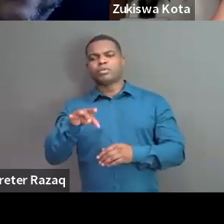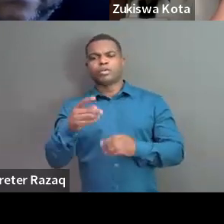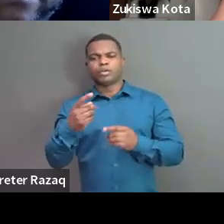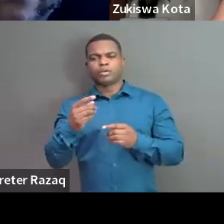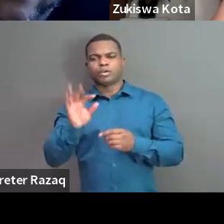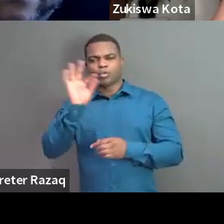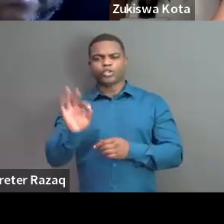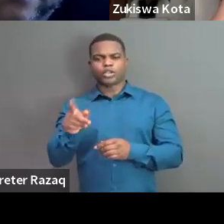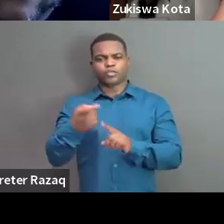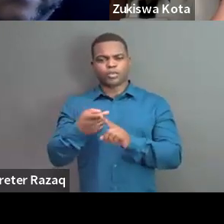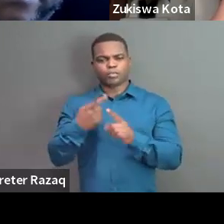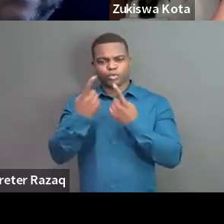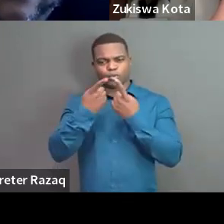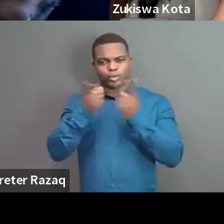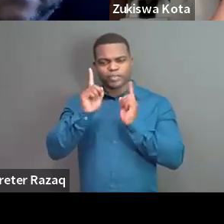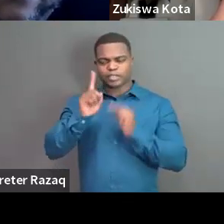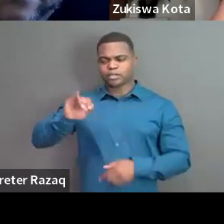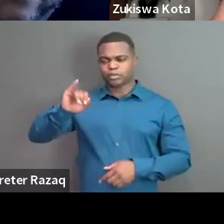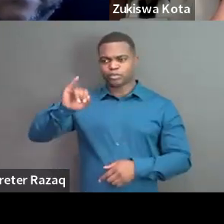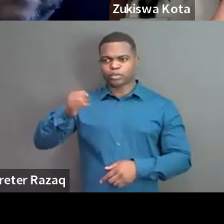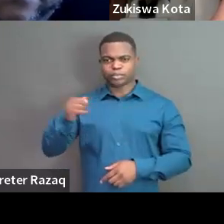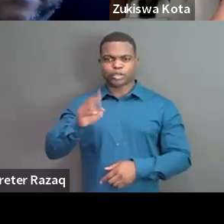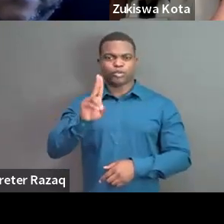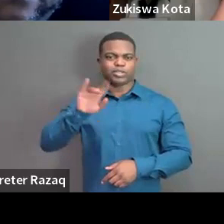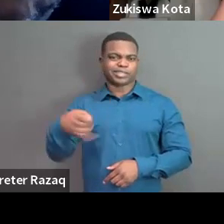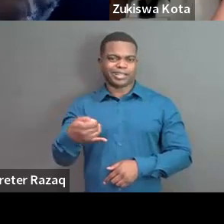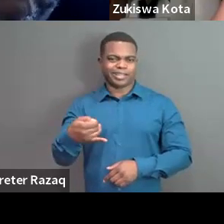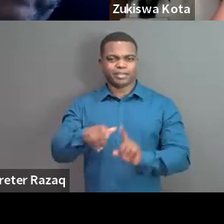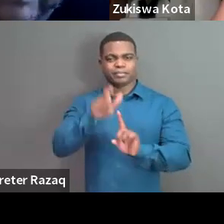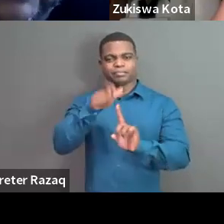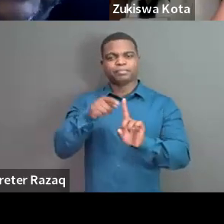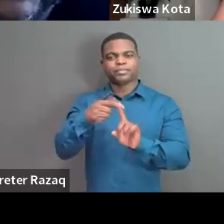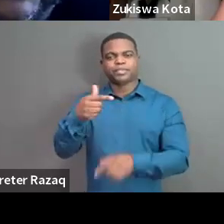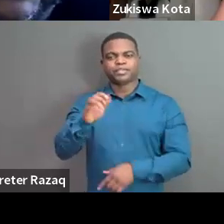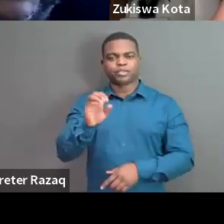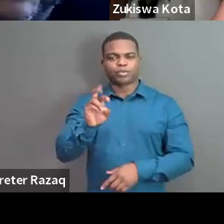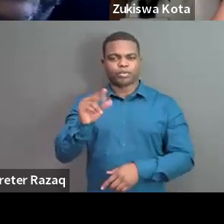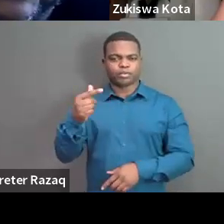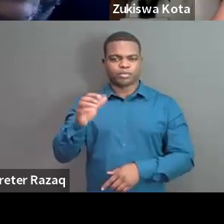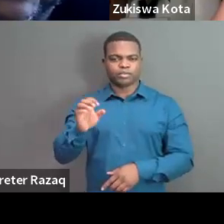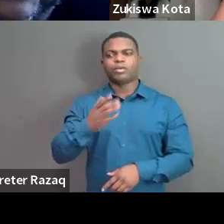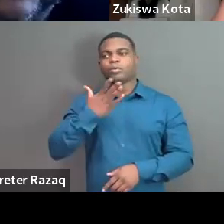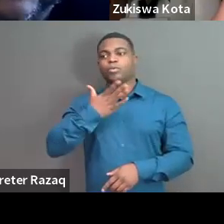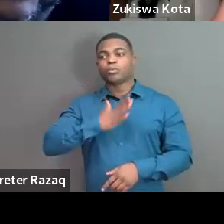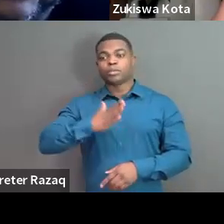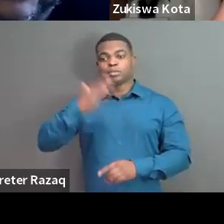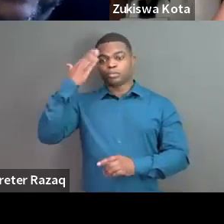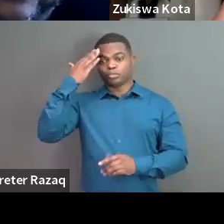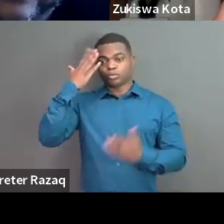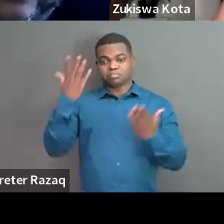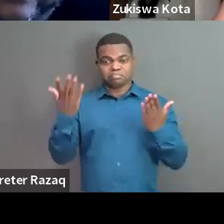Africa compared to Europe? And how can we improve the internet infrastructure to reach all corners as it is in